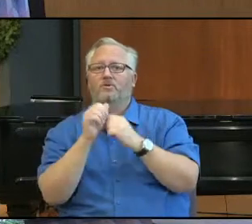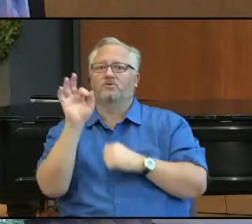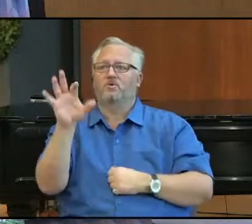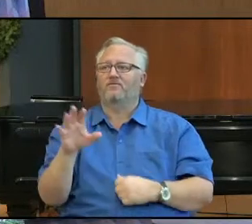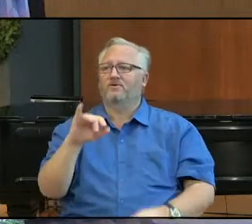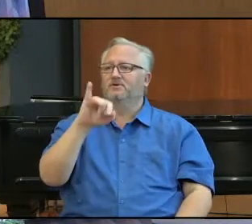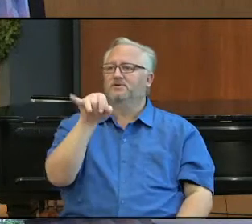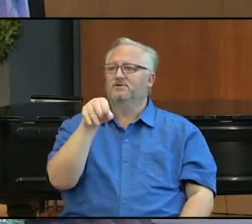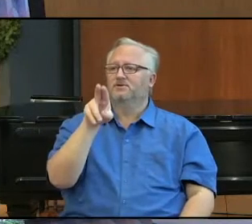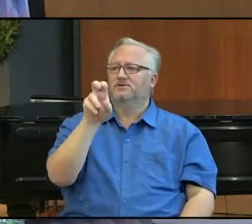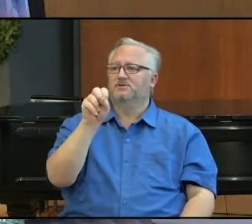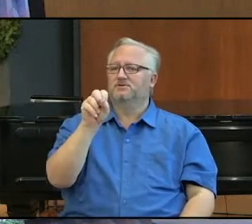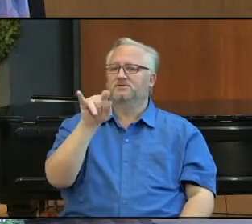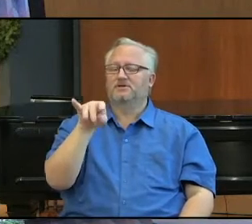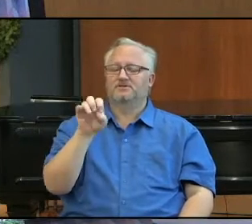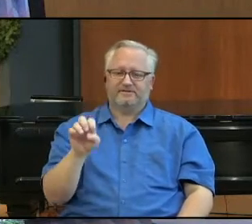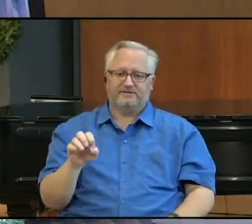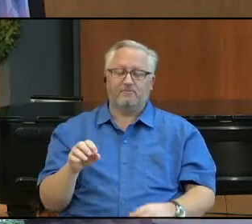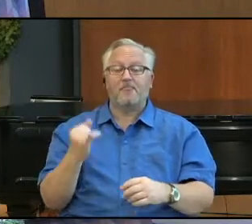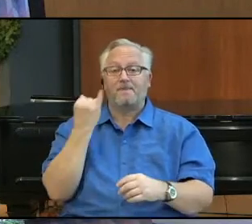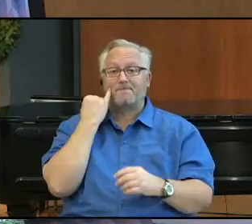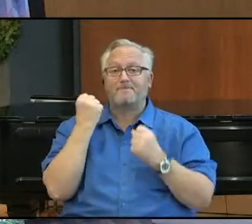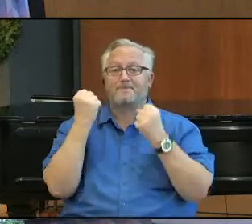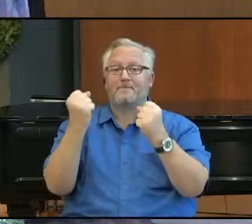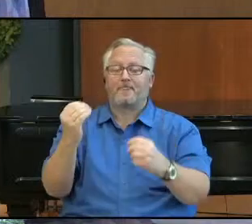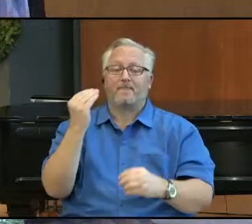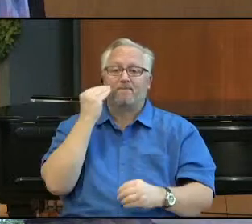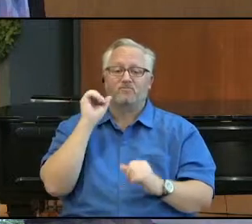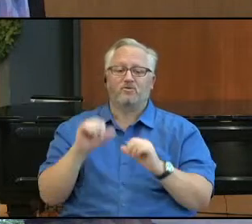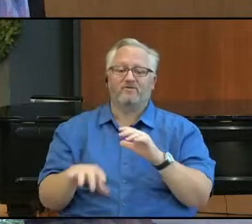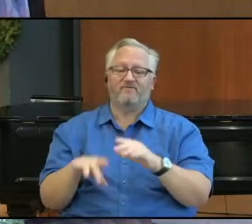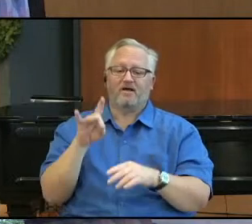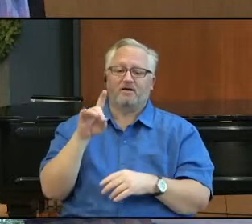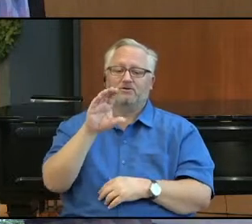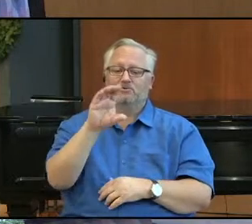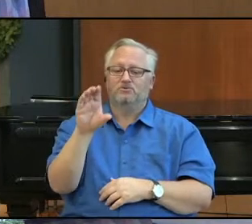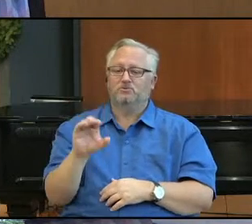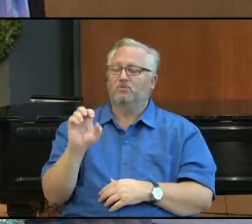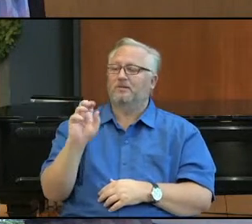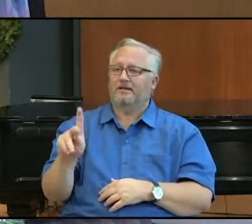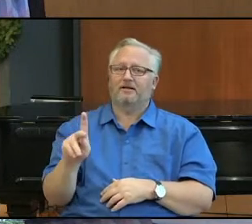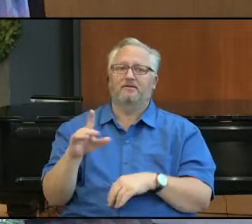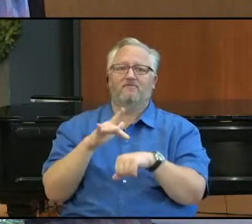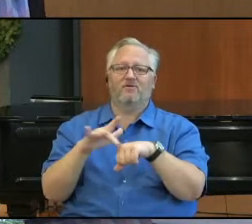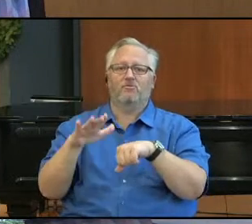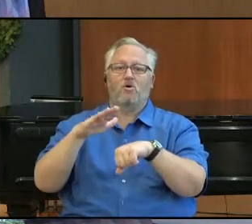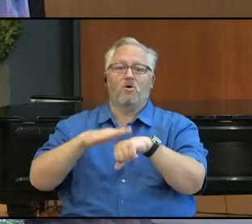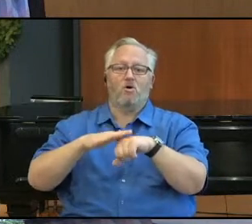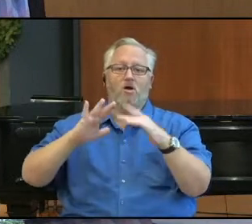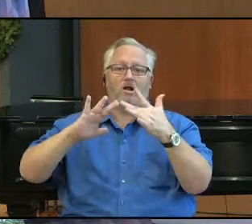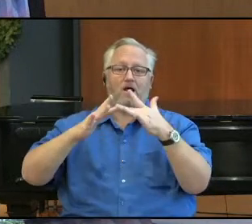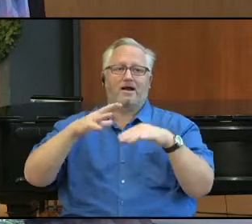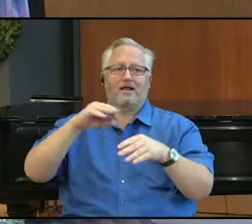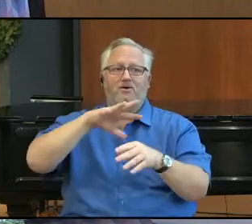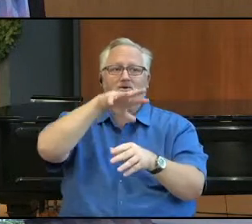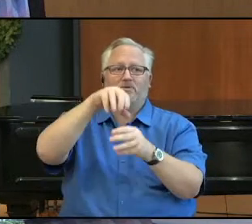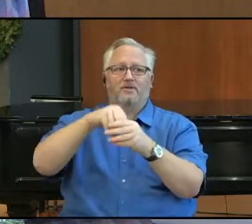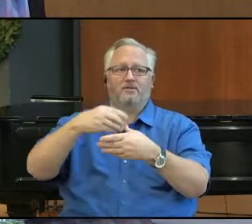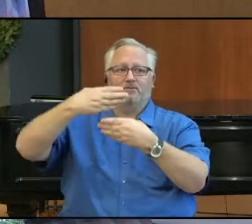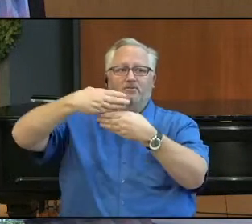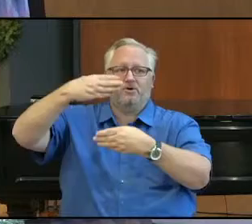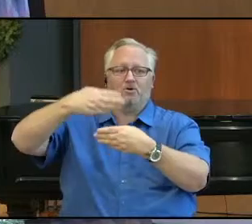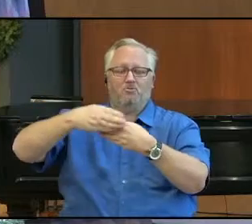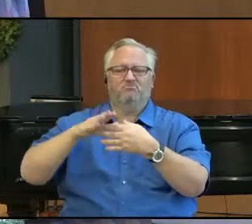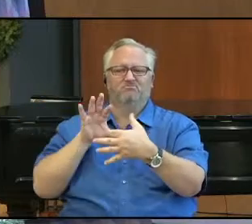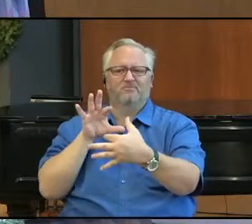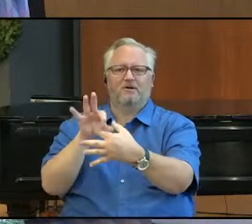that conversation. If you're heading home, you can find the Zoom link available in the window and online. and you can connect from there if you would